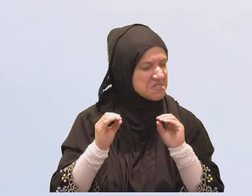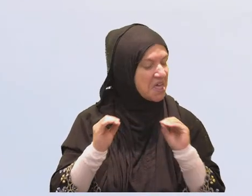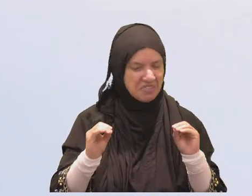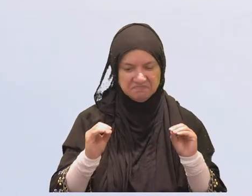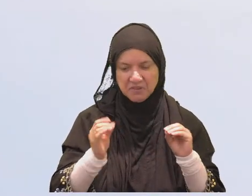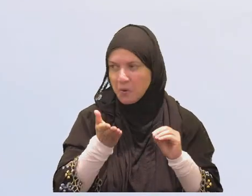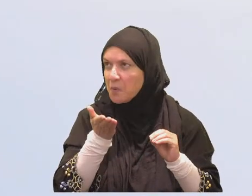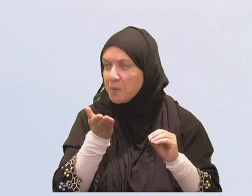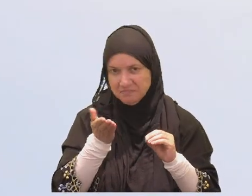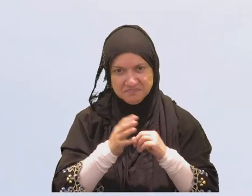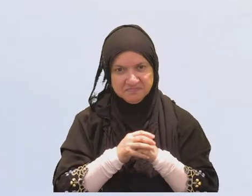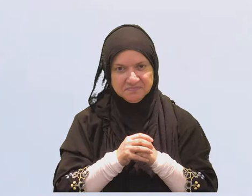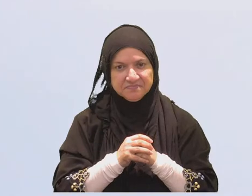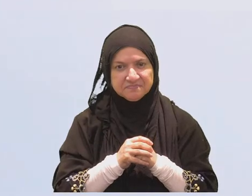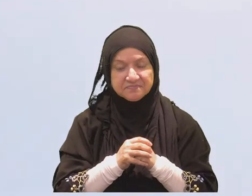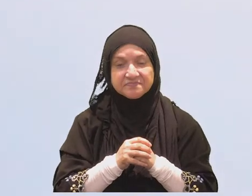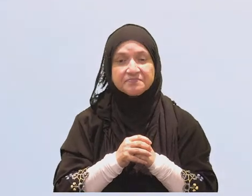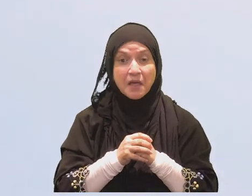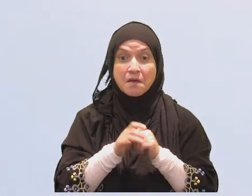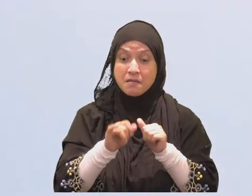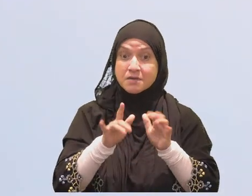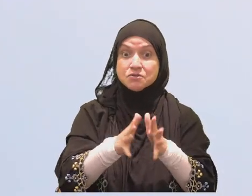is always enslaved.